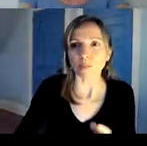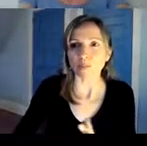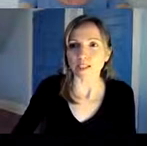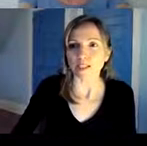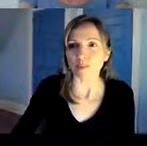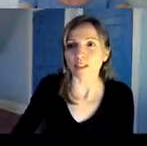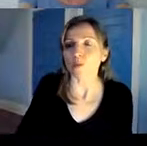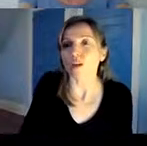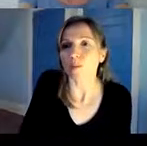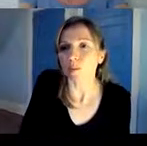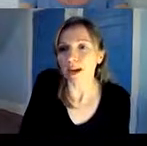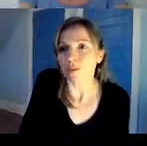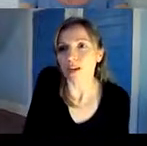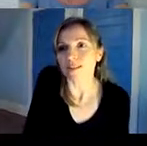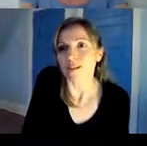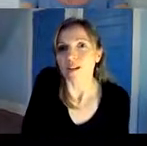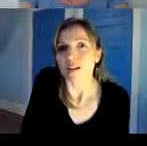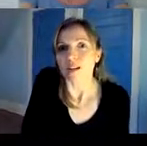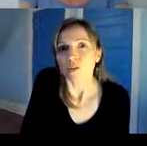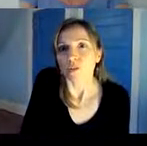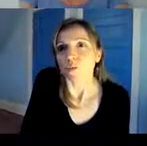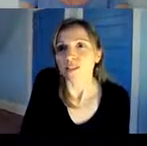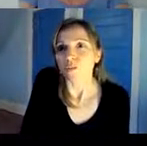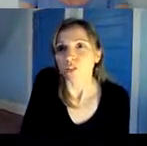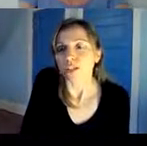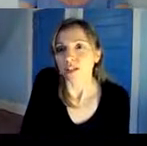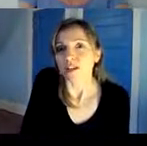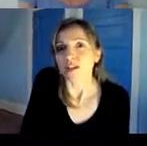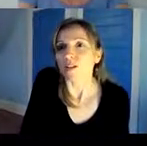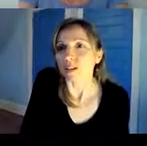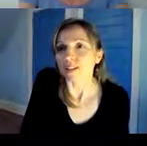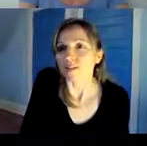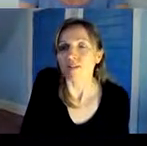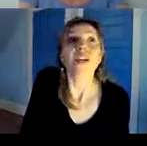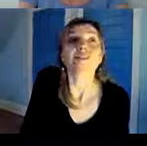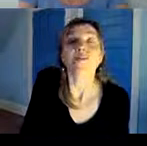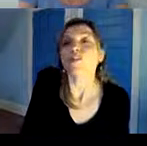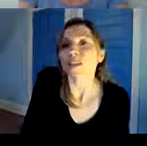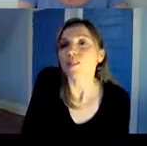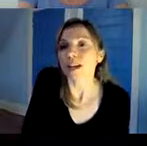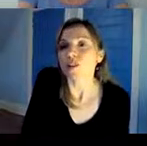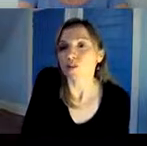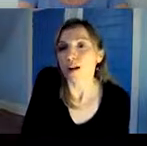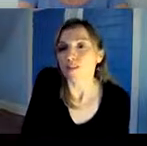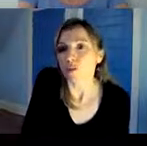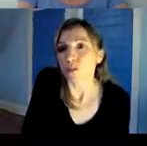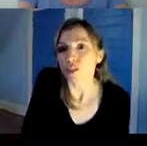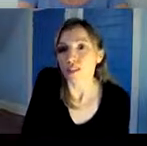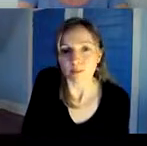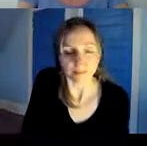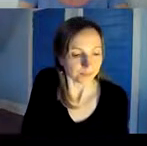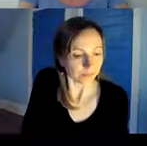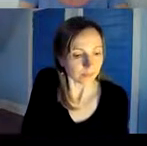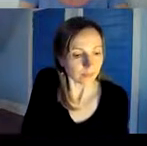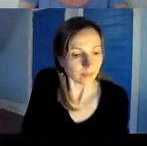When we talk about invasive plants, we talk about pathways. So the ways in which the ways in which these plants arrive in new